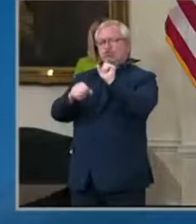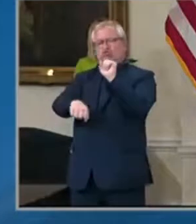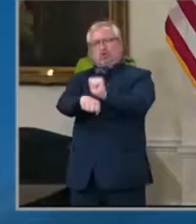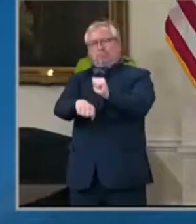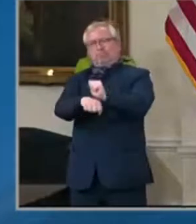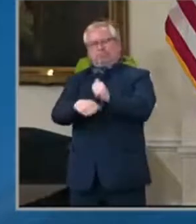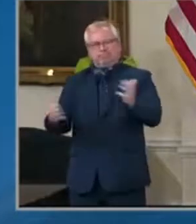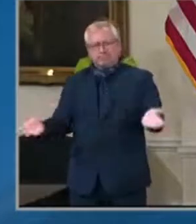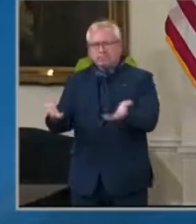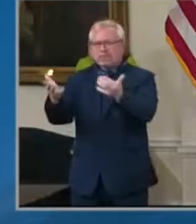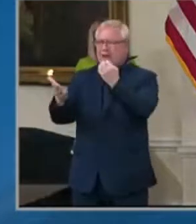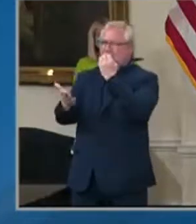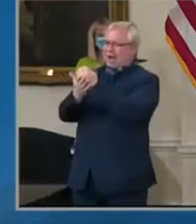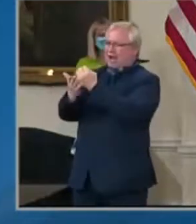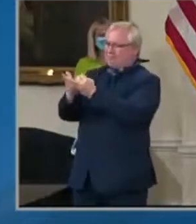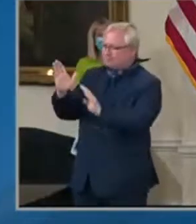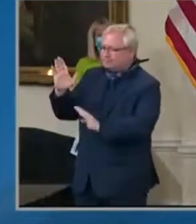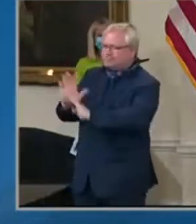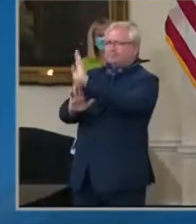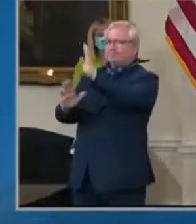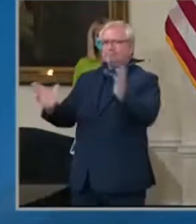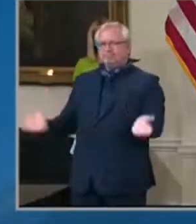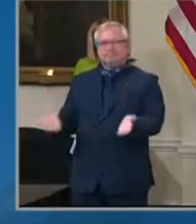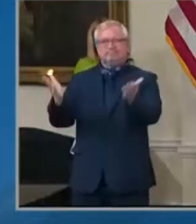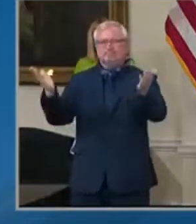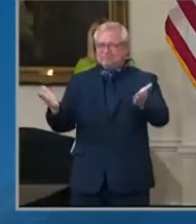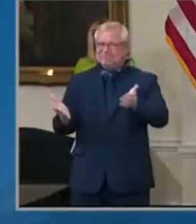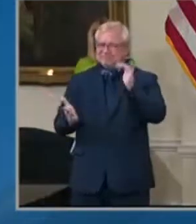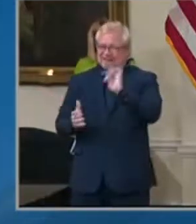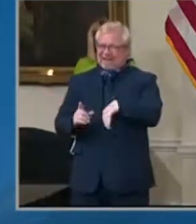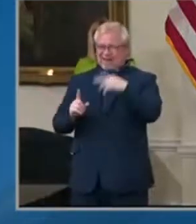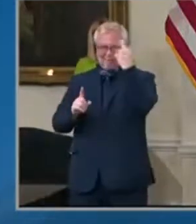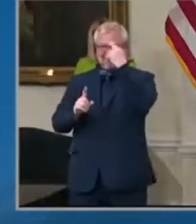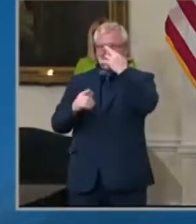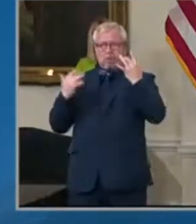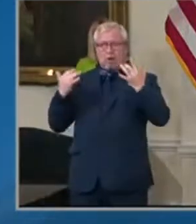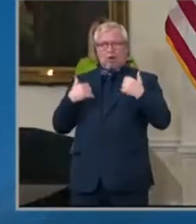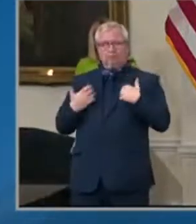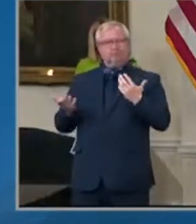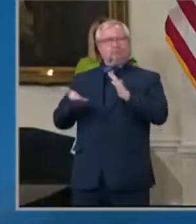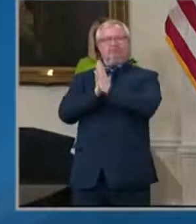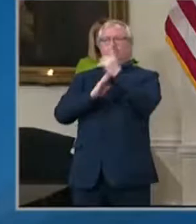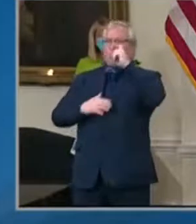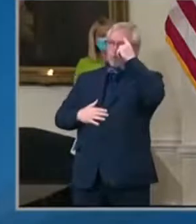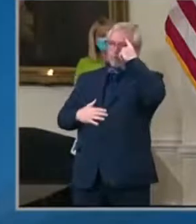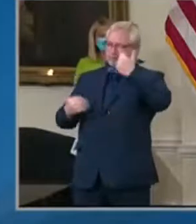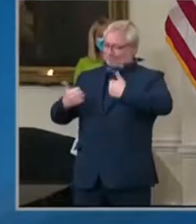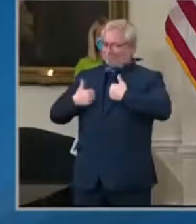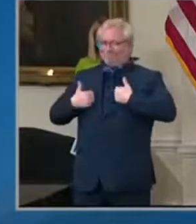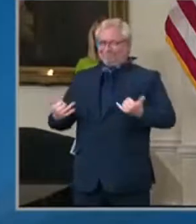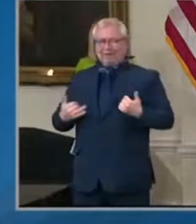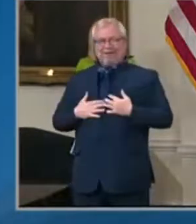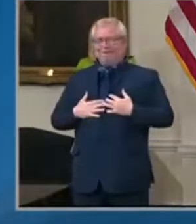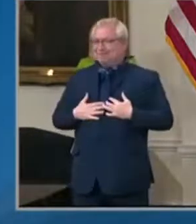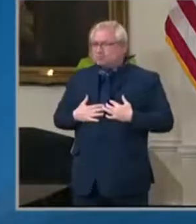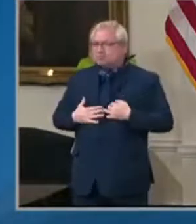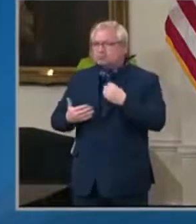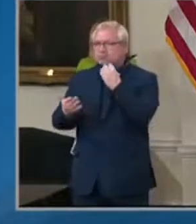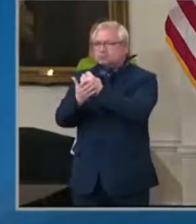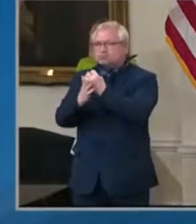economy around. It's the reason I ran for governor. And it breaks my heart to see so